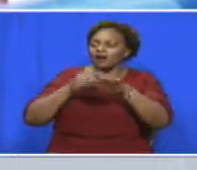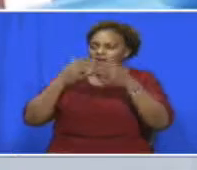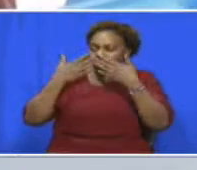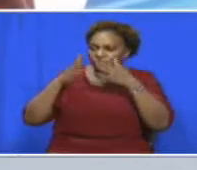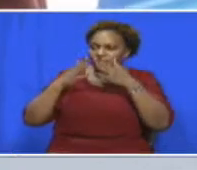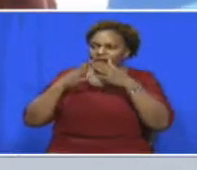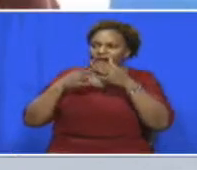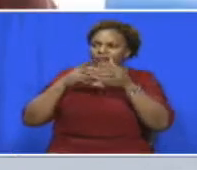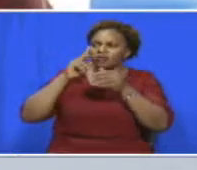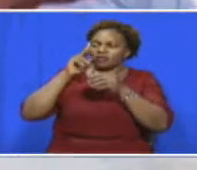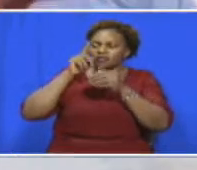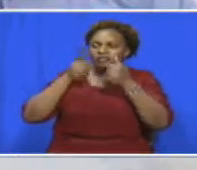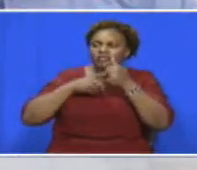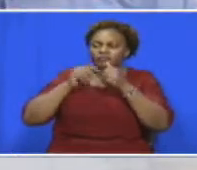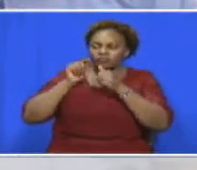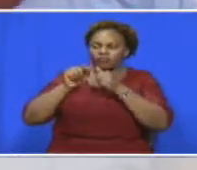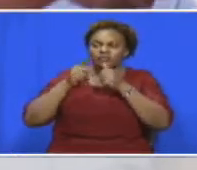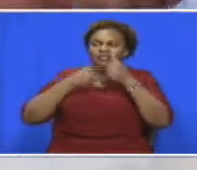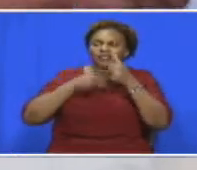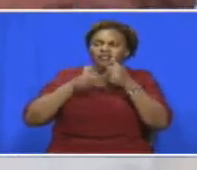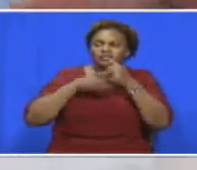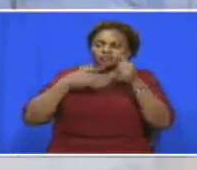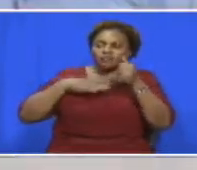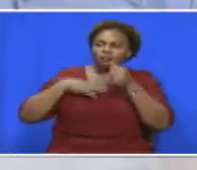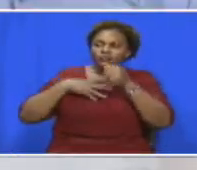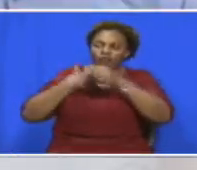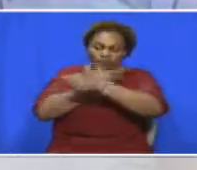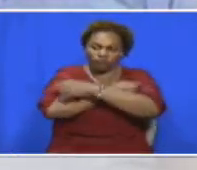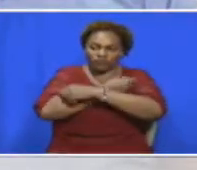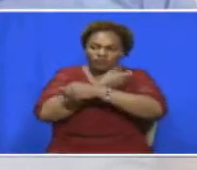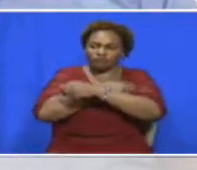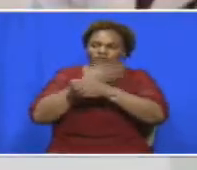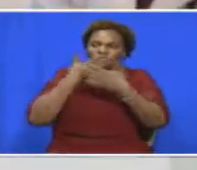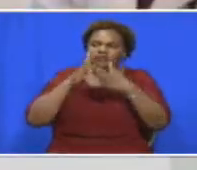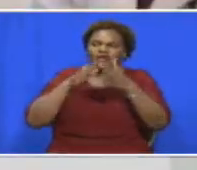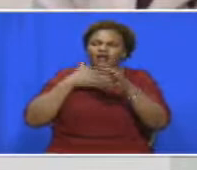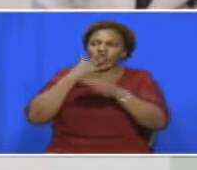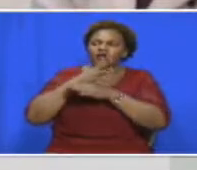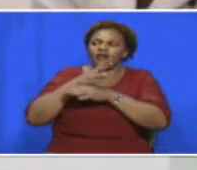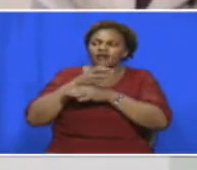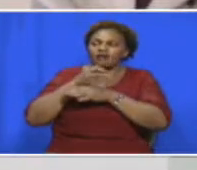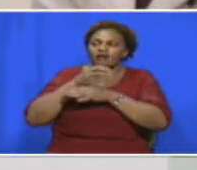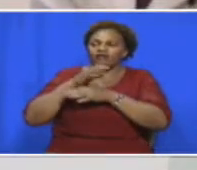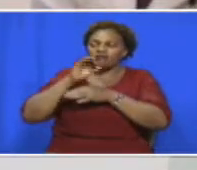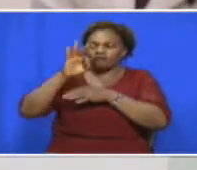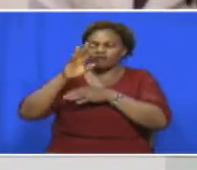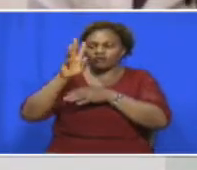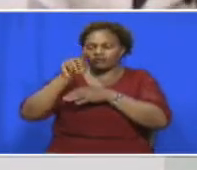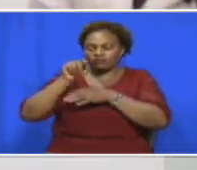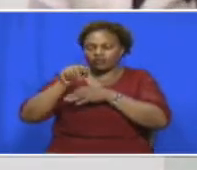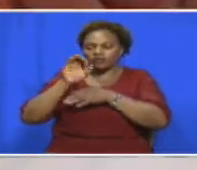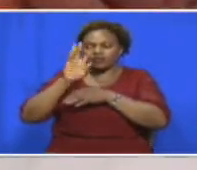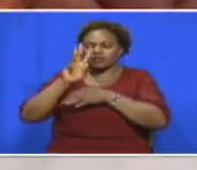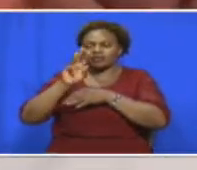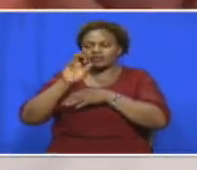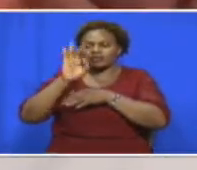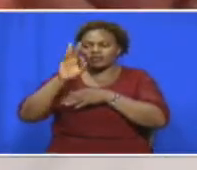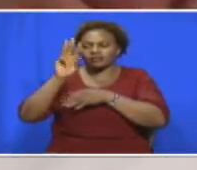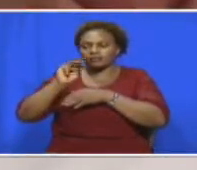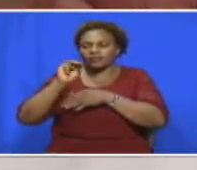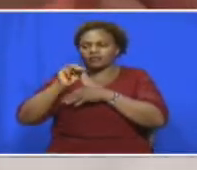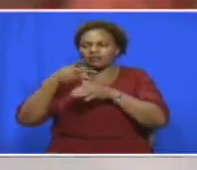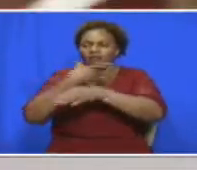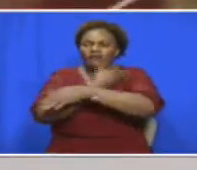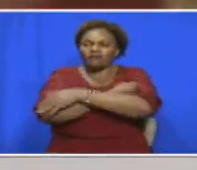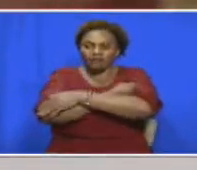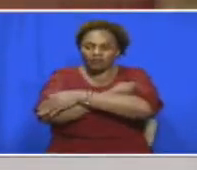about 3.6 million people having been fully vaccinated and just over 5.3 million said to have received their first dose of the